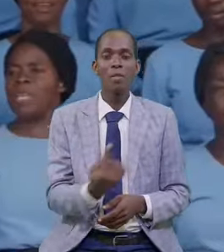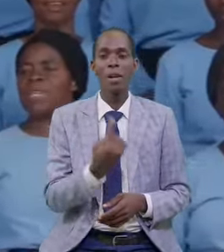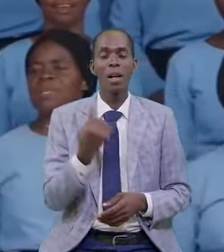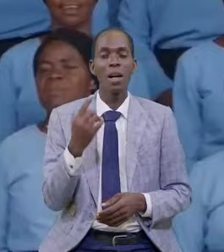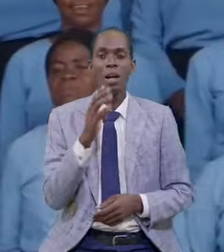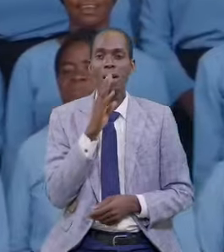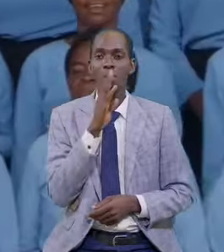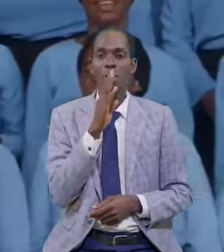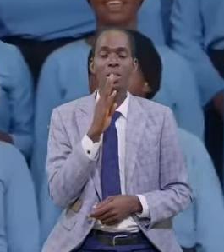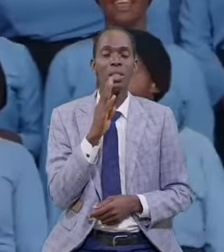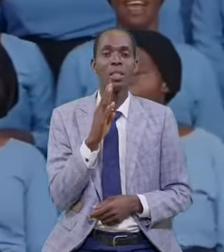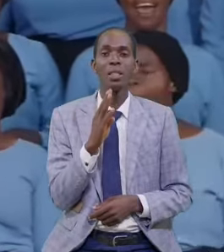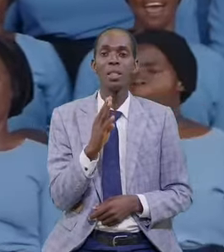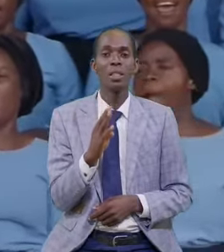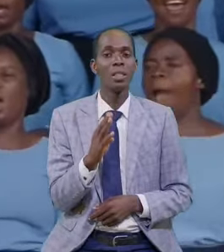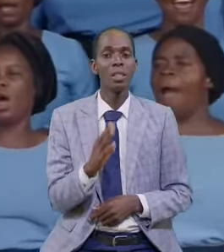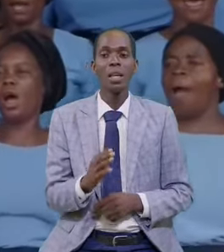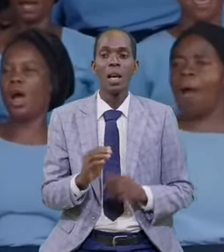song